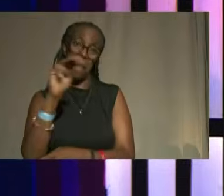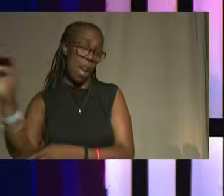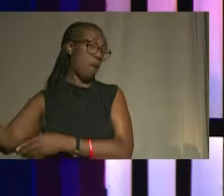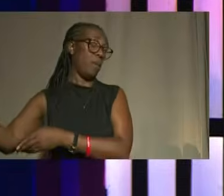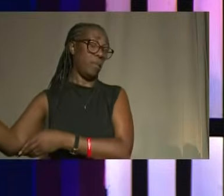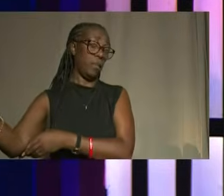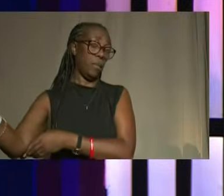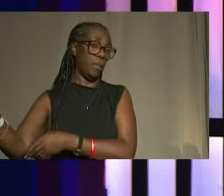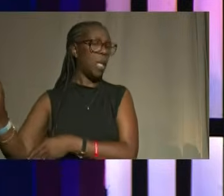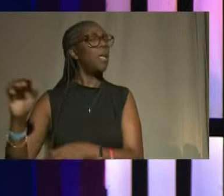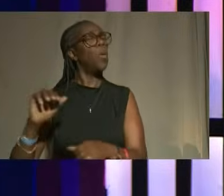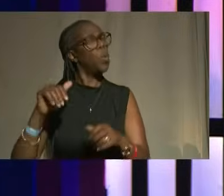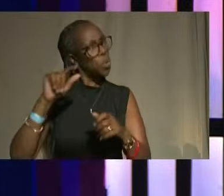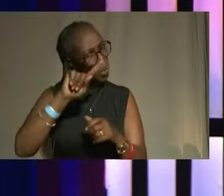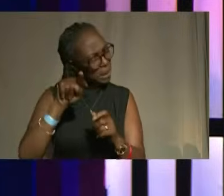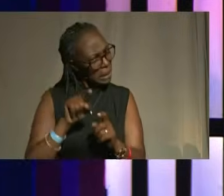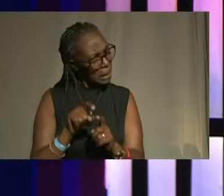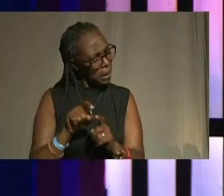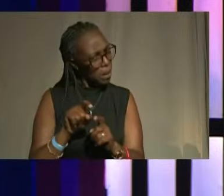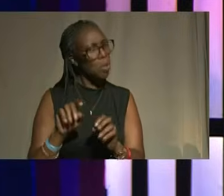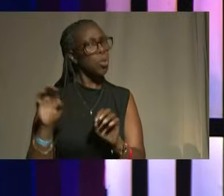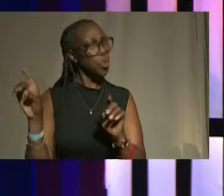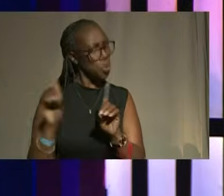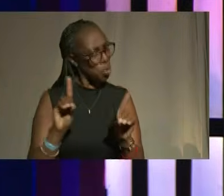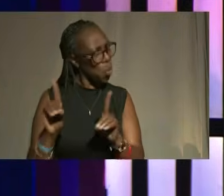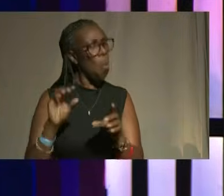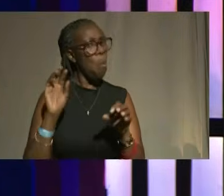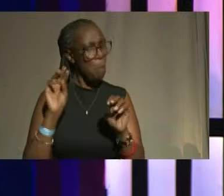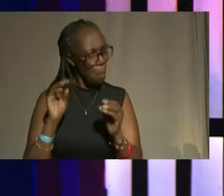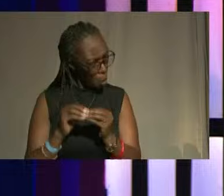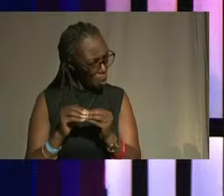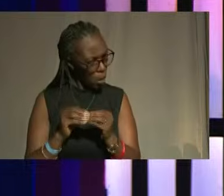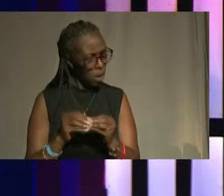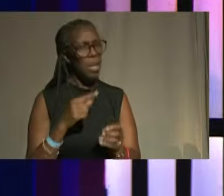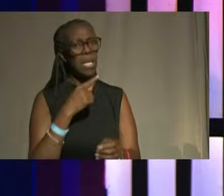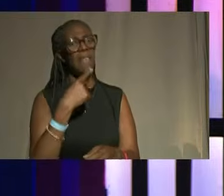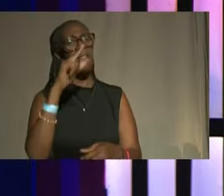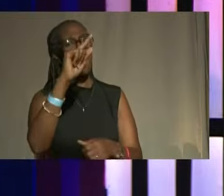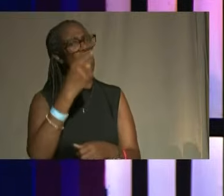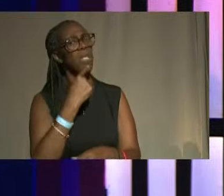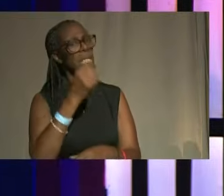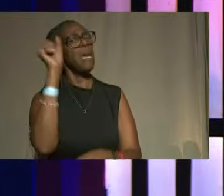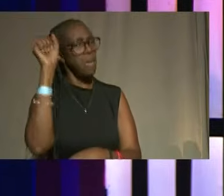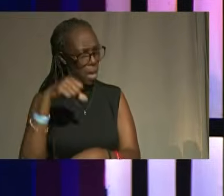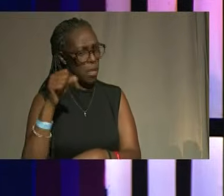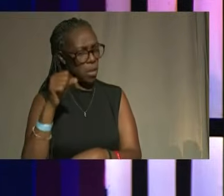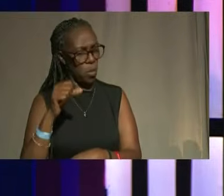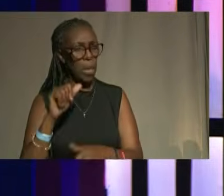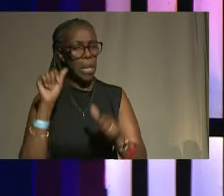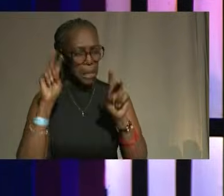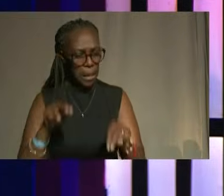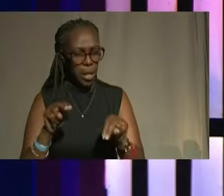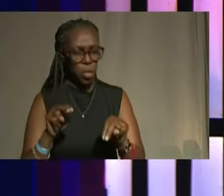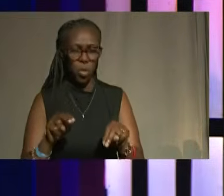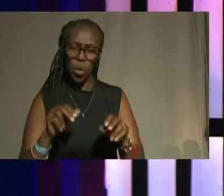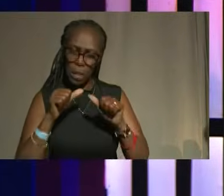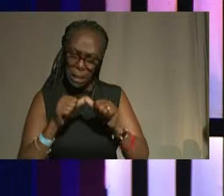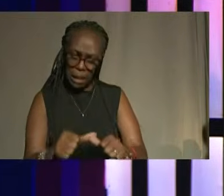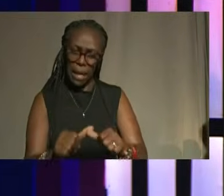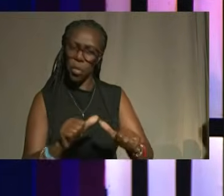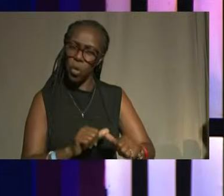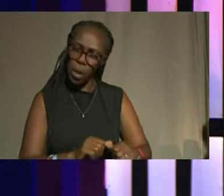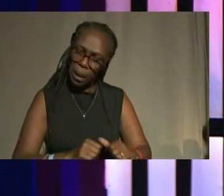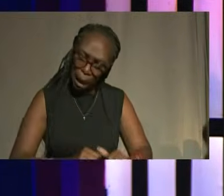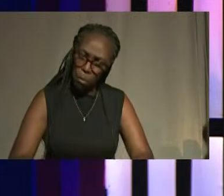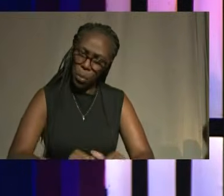Do we need to do more? I am the first to say yes, which is why we need the next term to complete the work that we are doing. They talk about